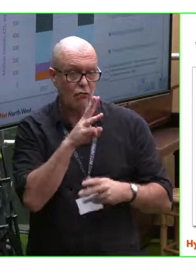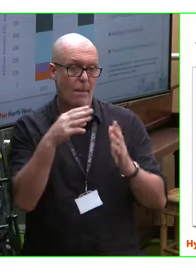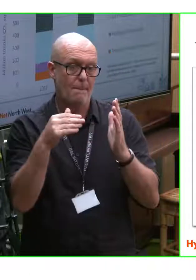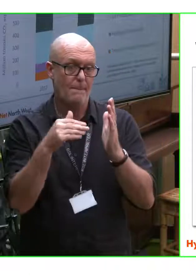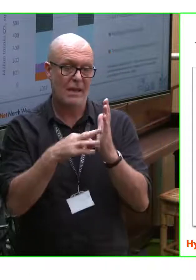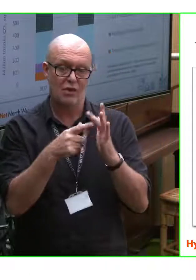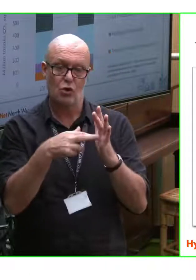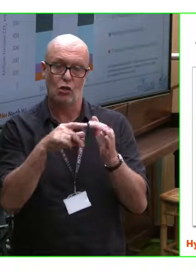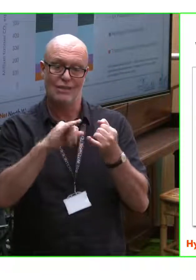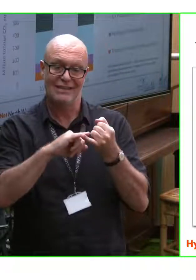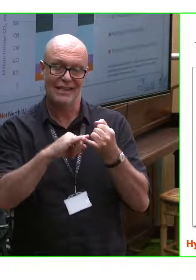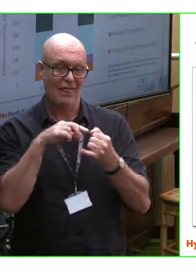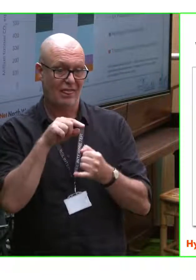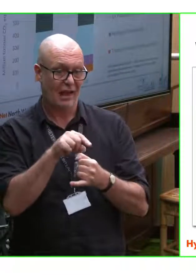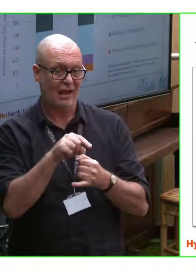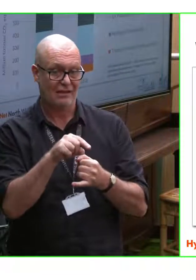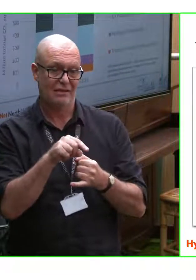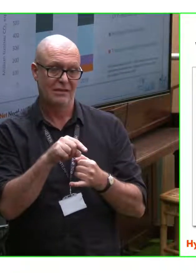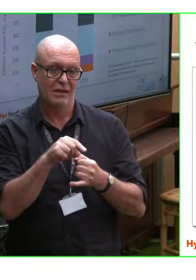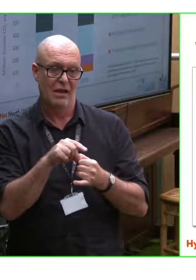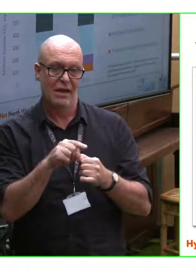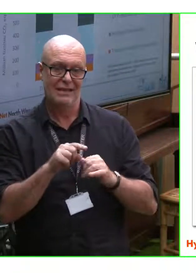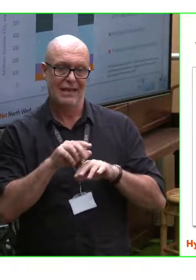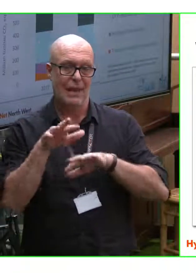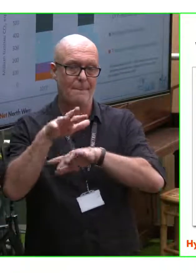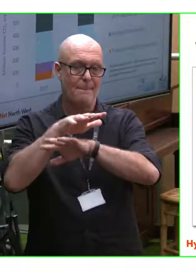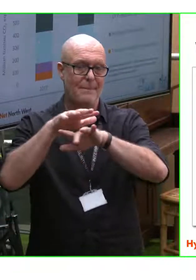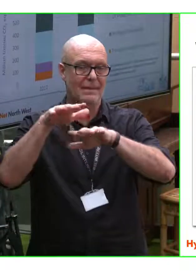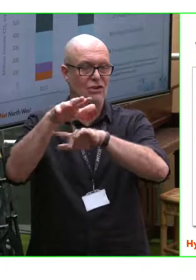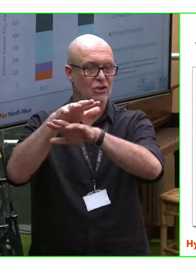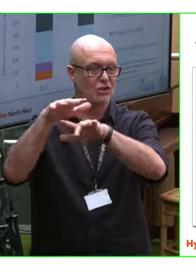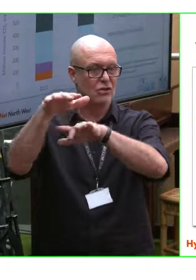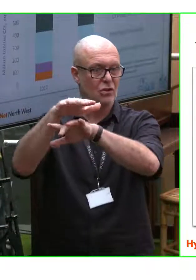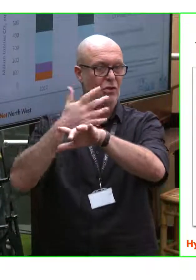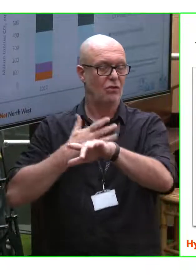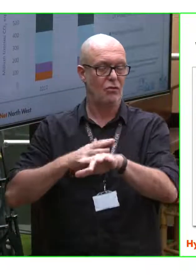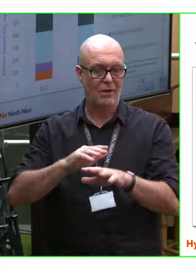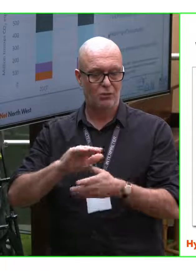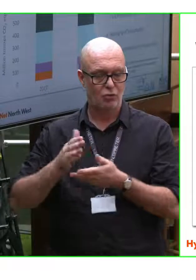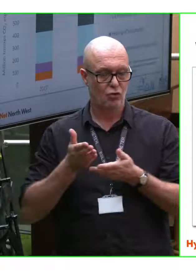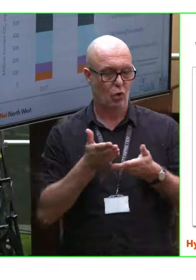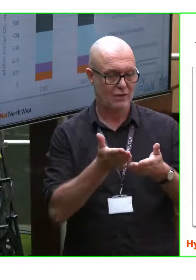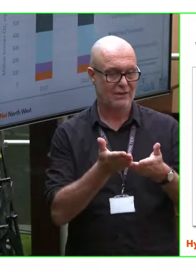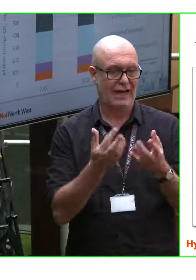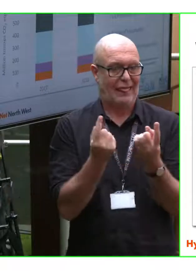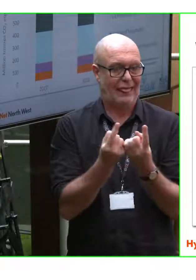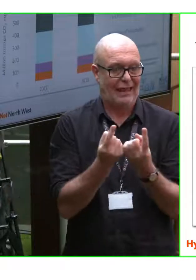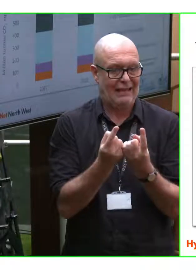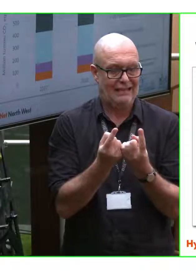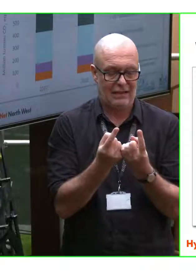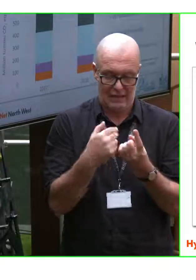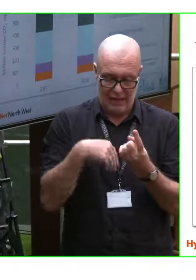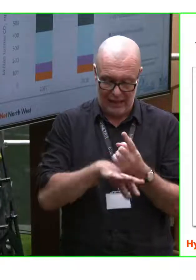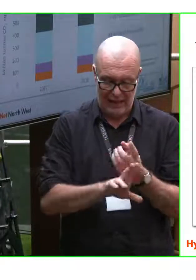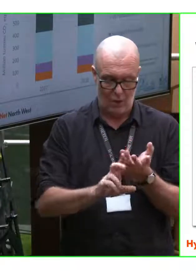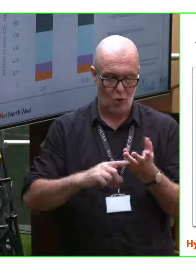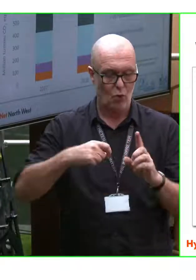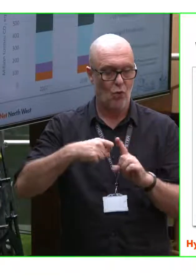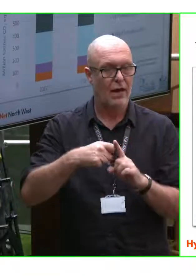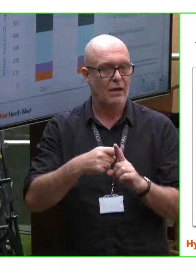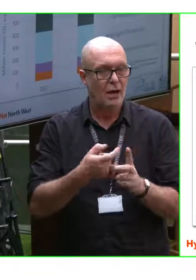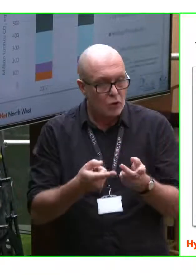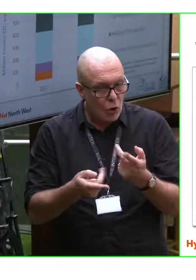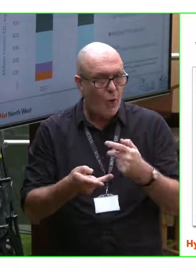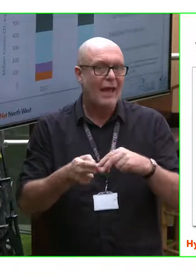one is the embodied emissions in the services and goods that we receive here in the UK. So if you want to ask me the question, why